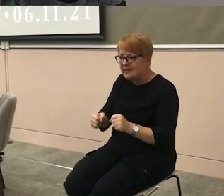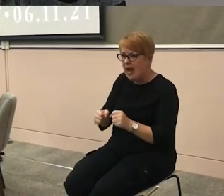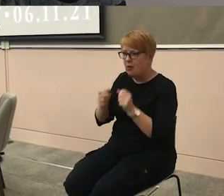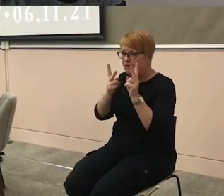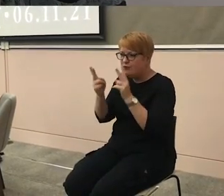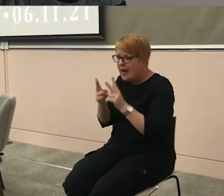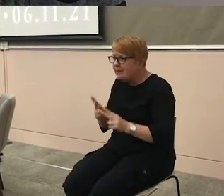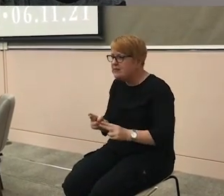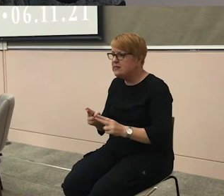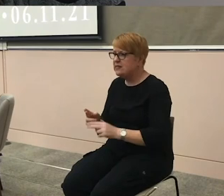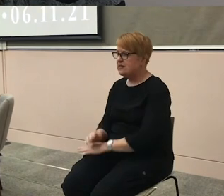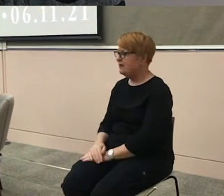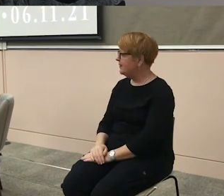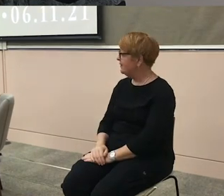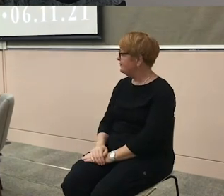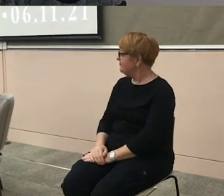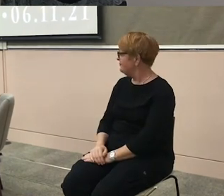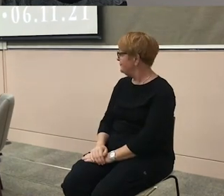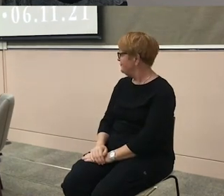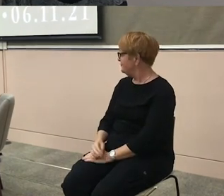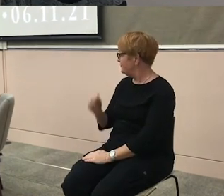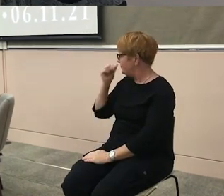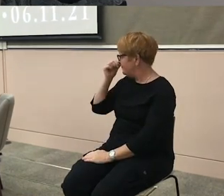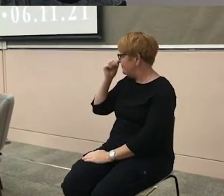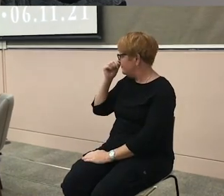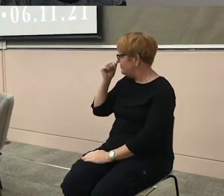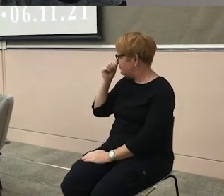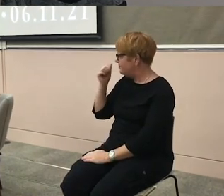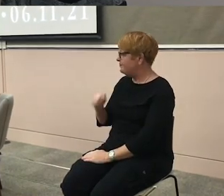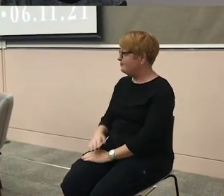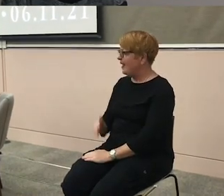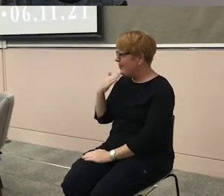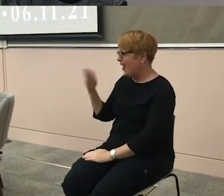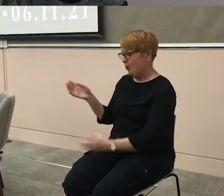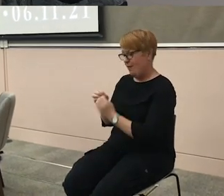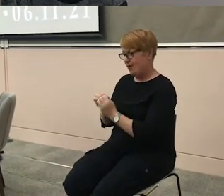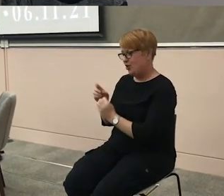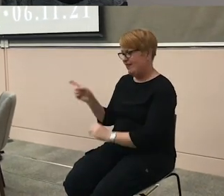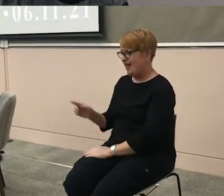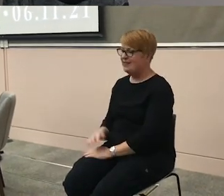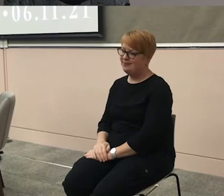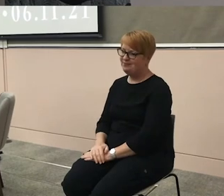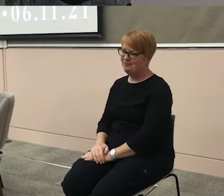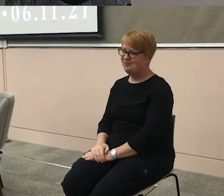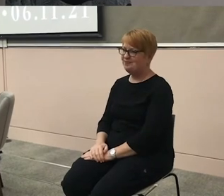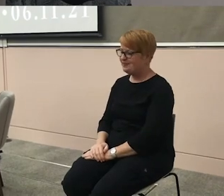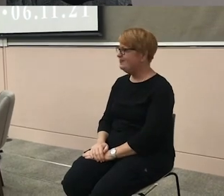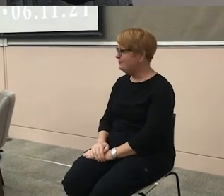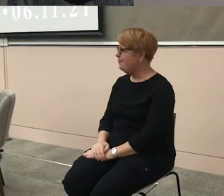anyway. Thanks for mentioning Helen Kamek in this room as well. Always going to fangirl with Helen.